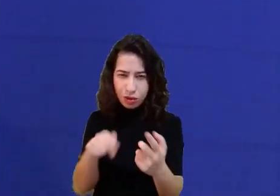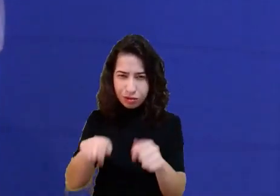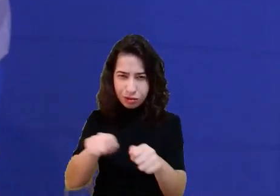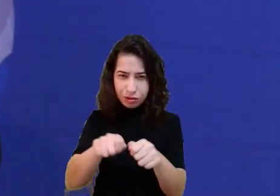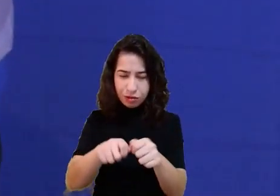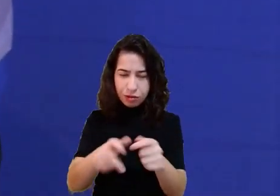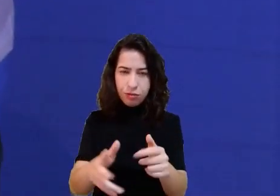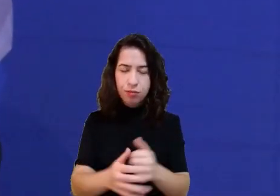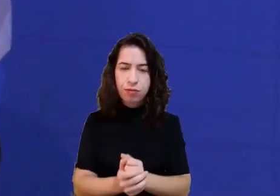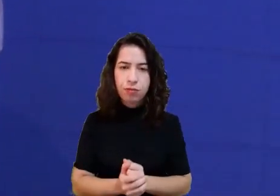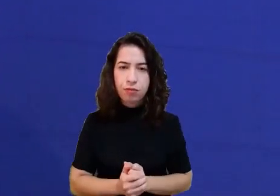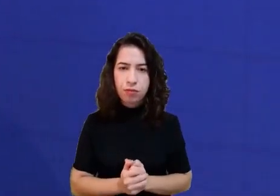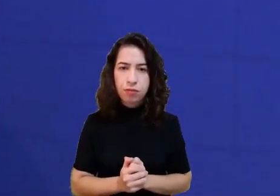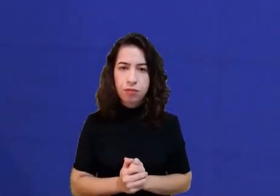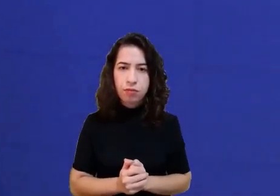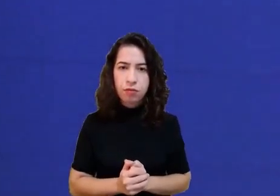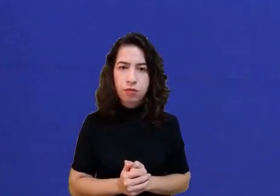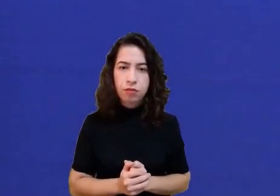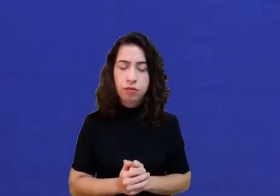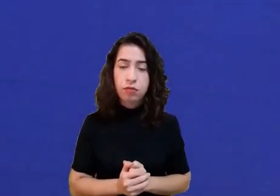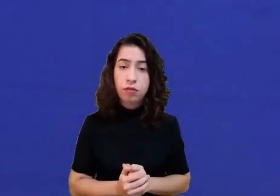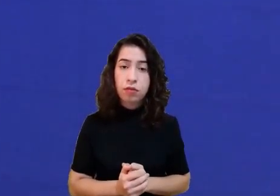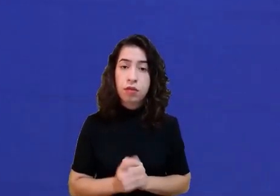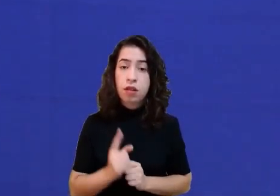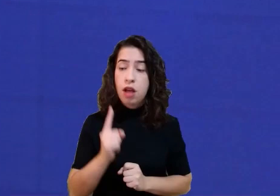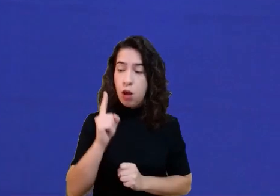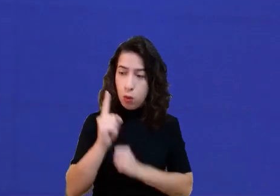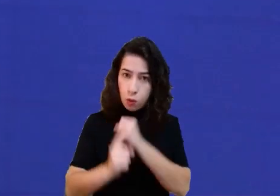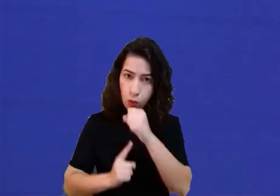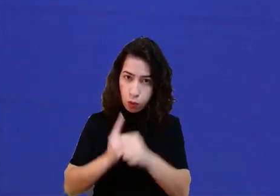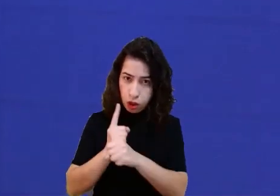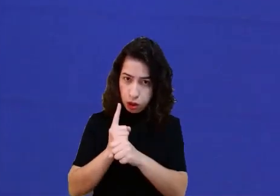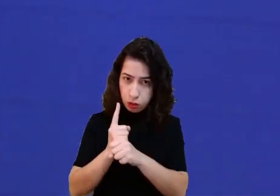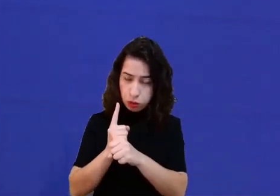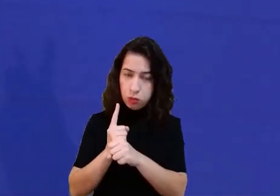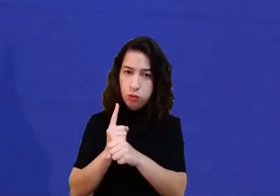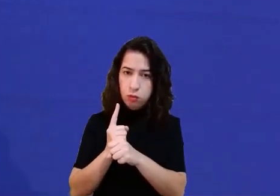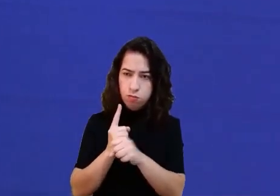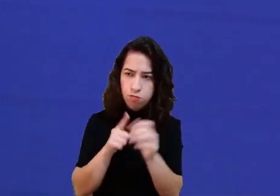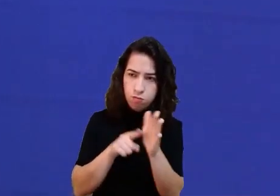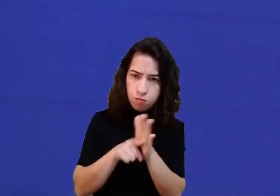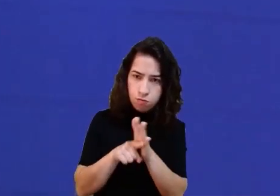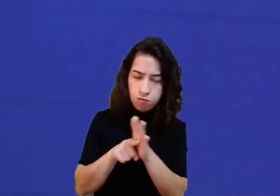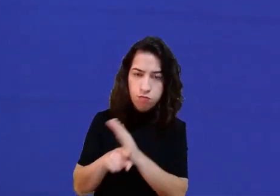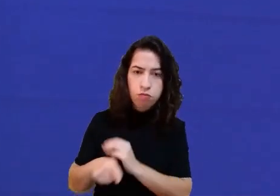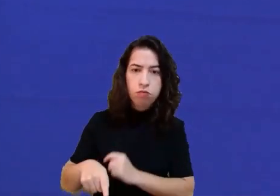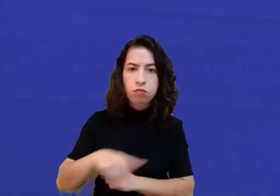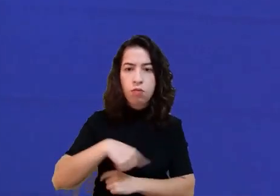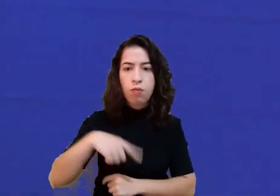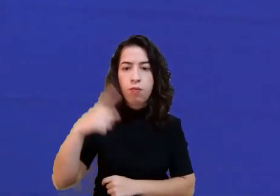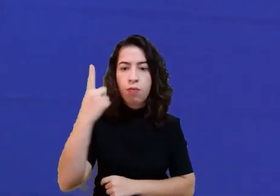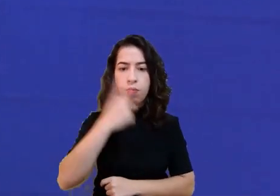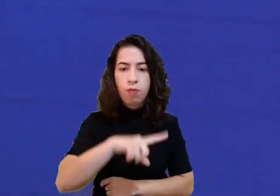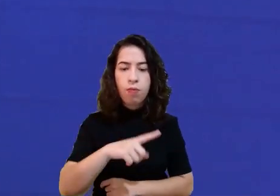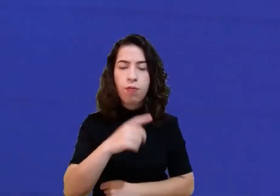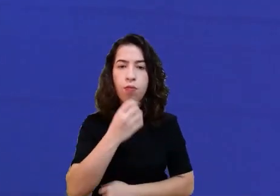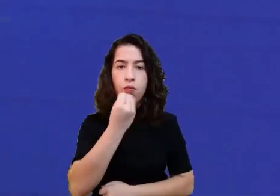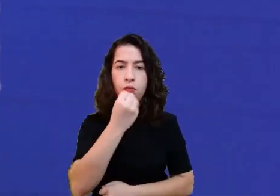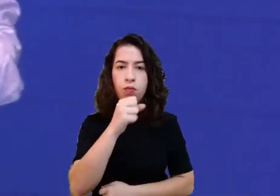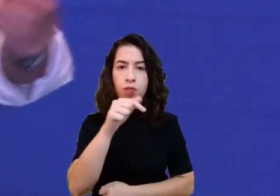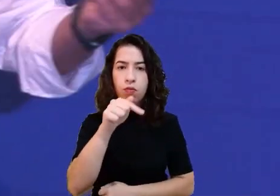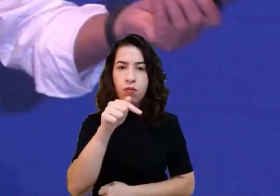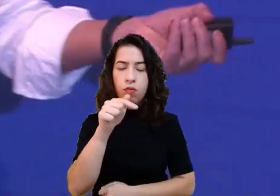ones. And in only 1 year, de levantamentos como esse, nós tivemos, como vocês we podem had ver,